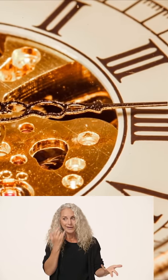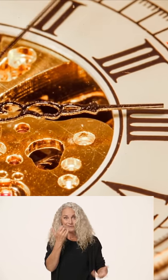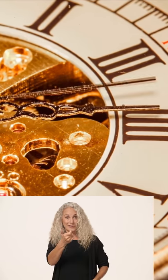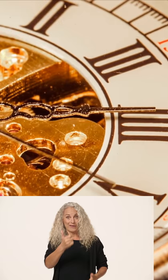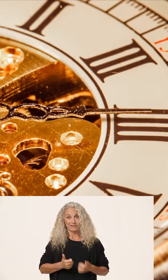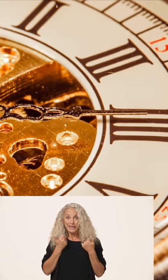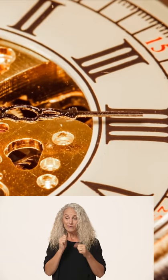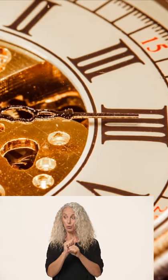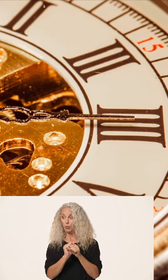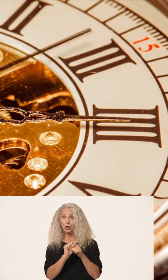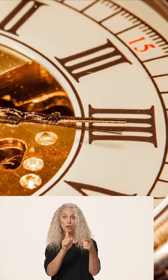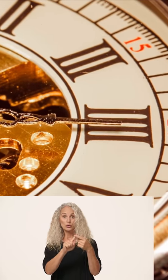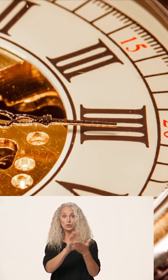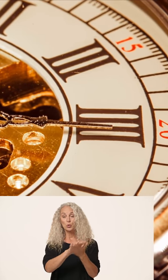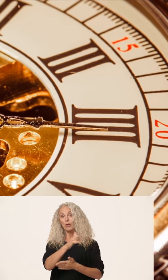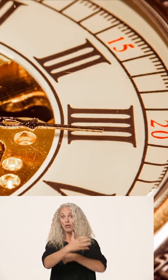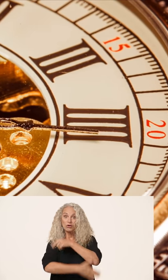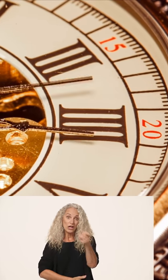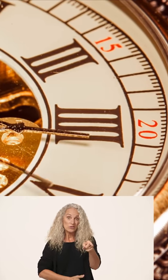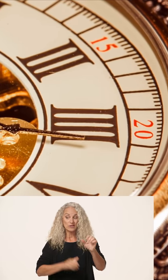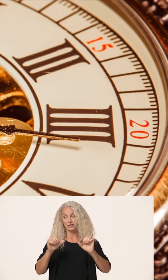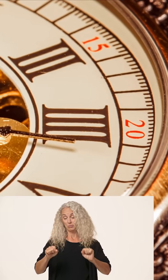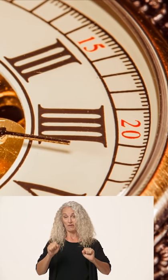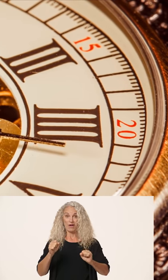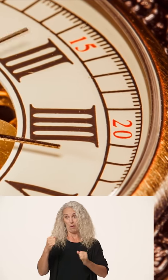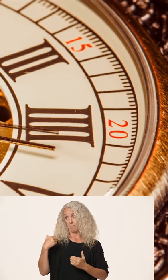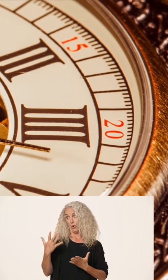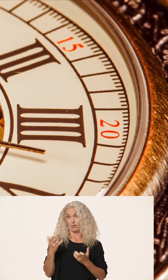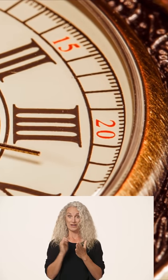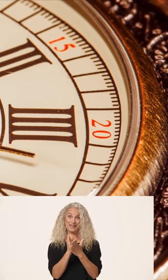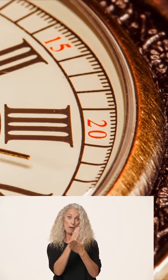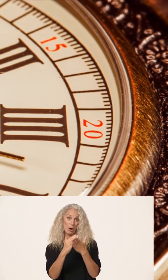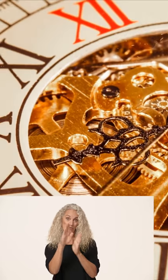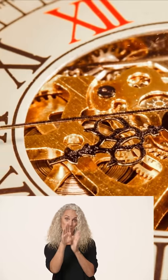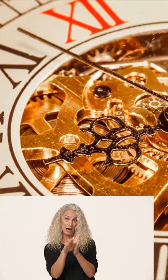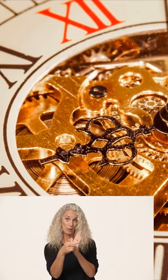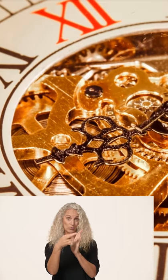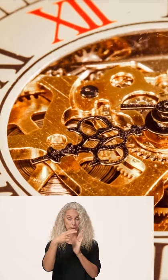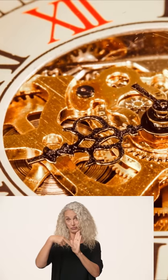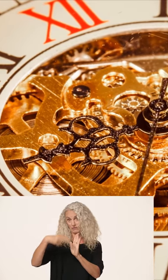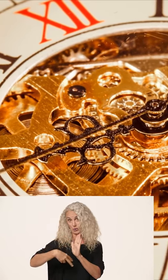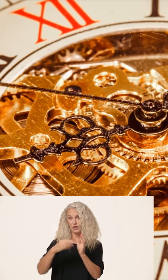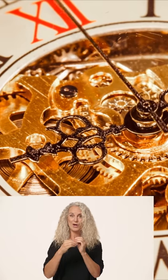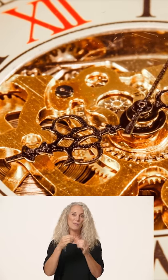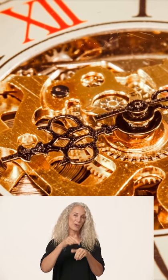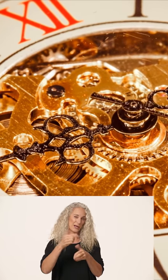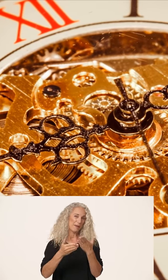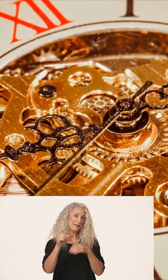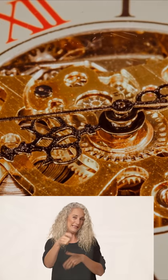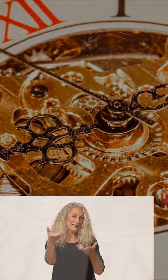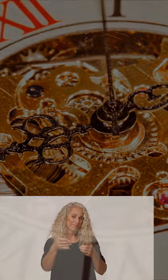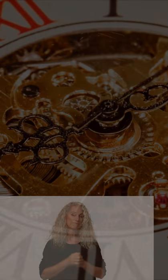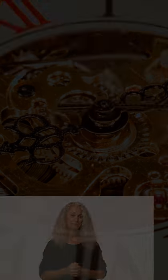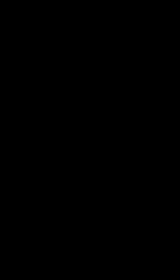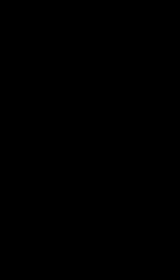If you've lived, worked, or gone to school in other countries and your prospective employer wants that part of your background reviewed, more time may